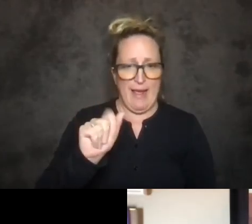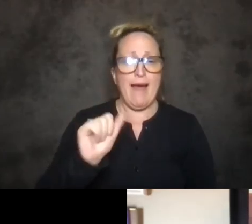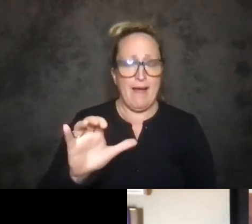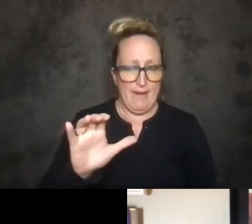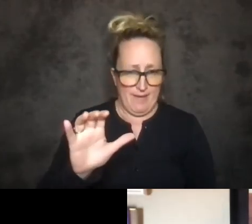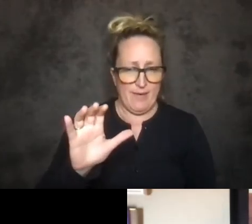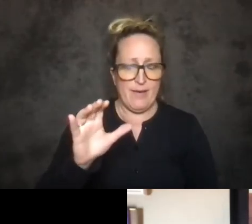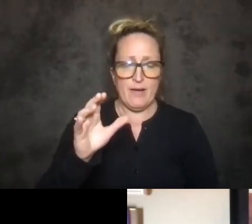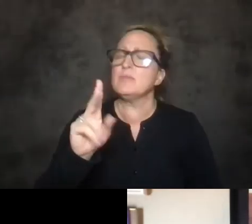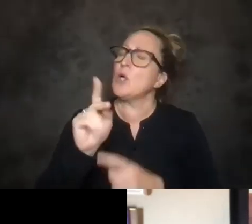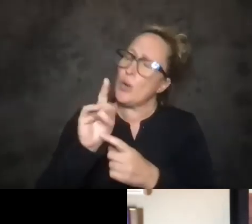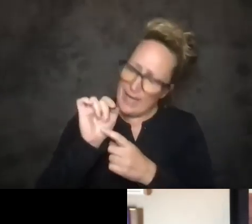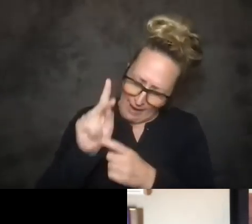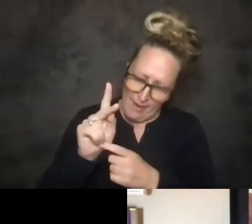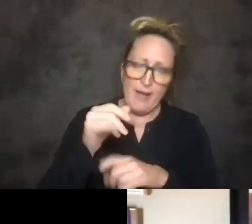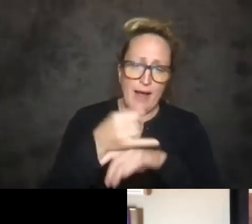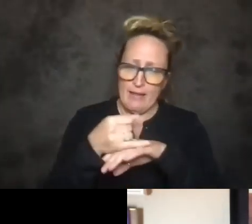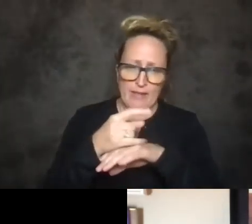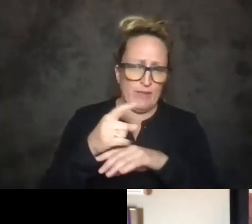through horrible